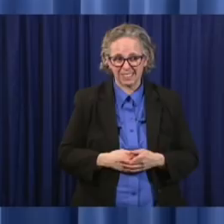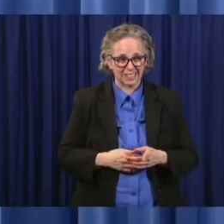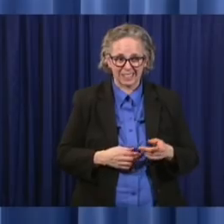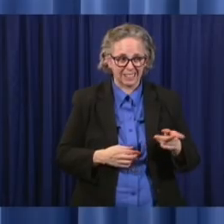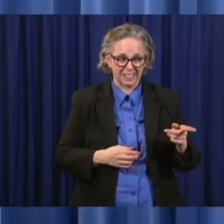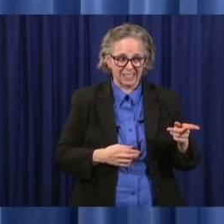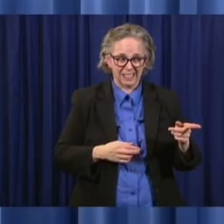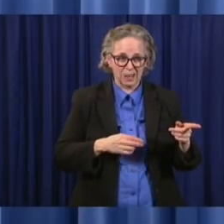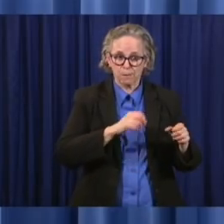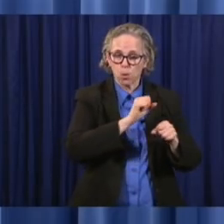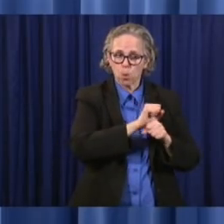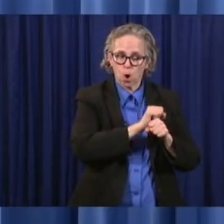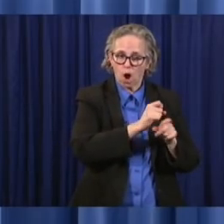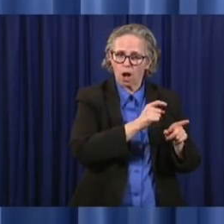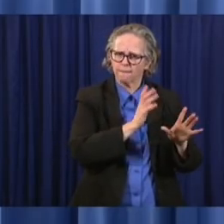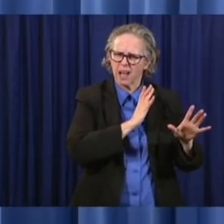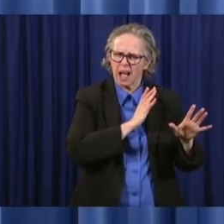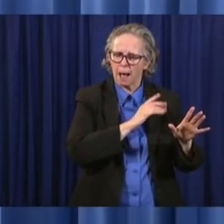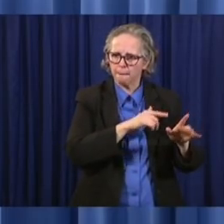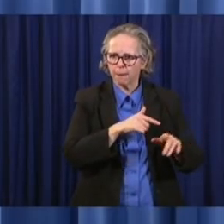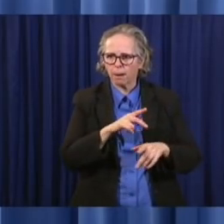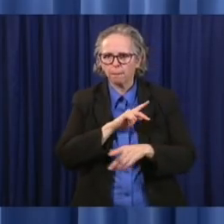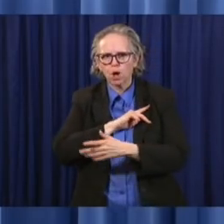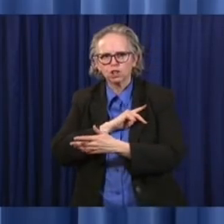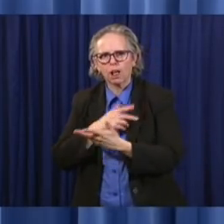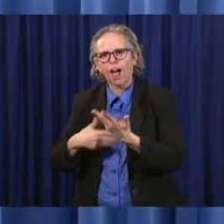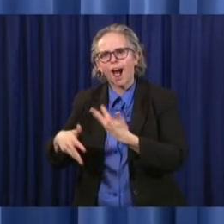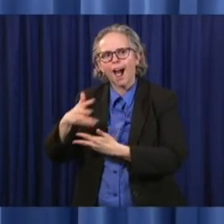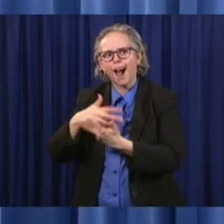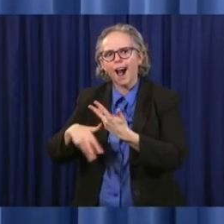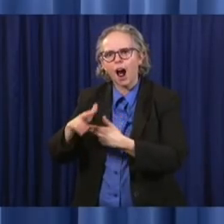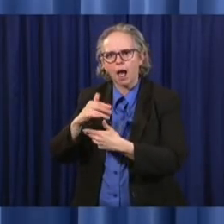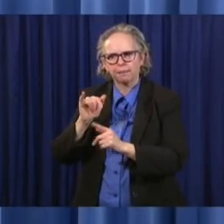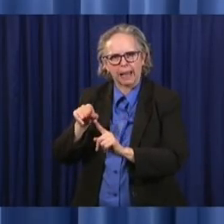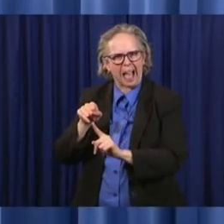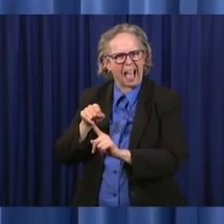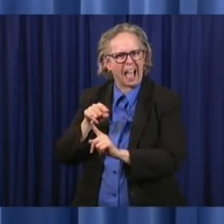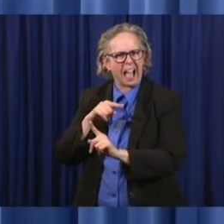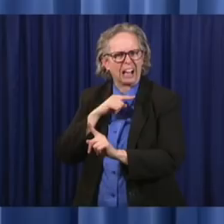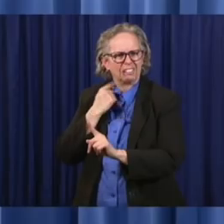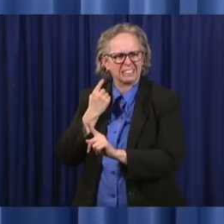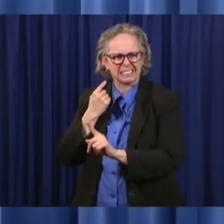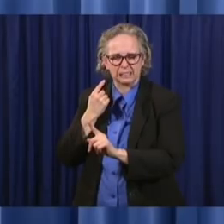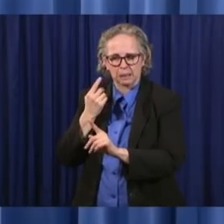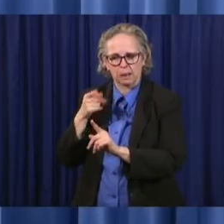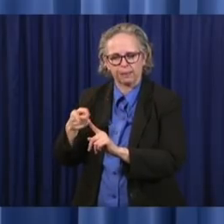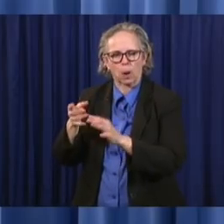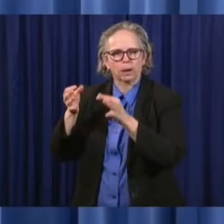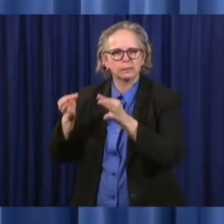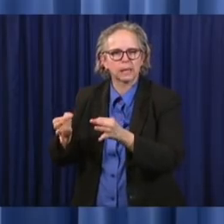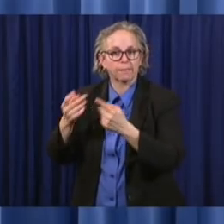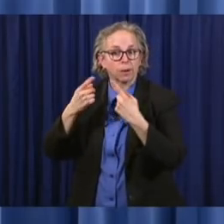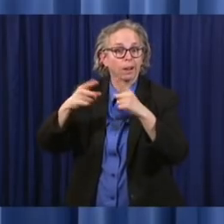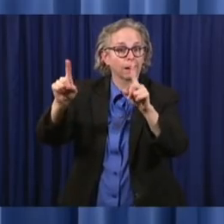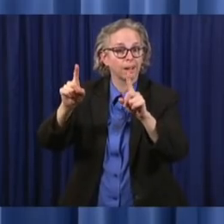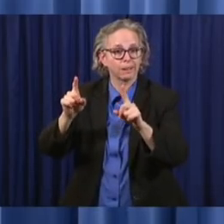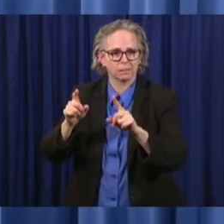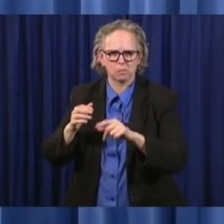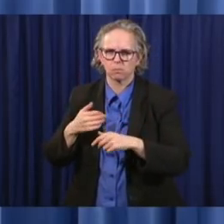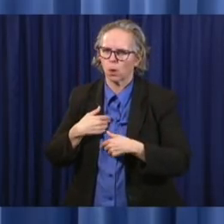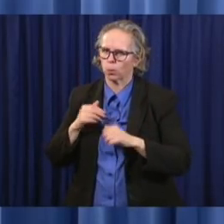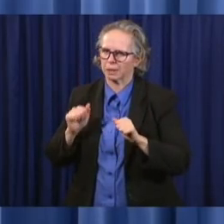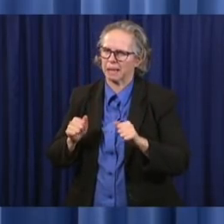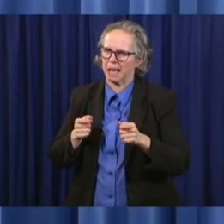individuals is really going to determine how well we do. And we can control it. We can wear a mask. We can observe the